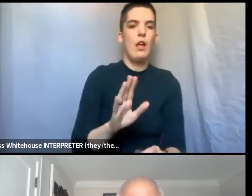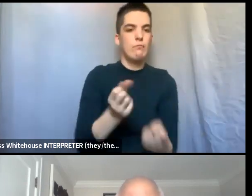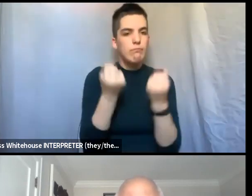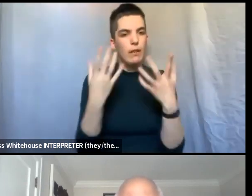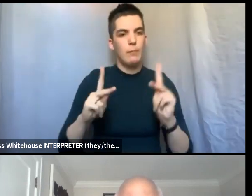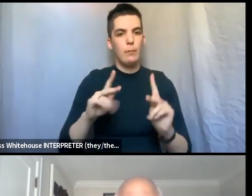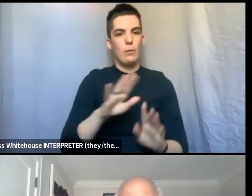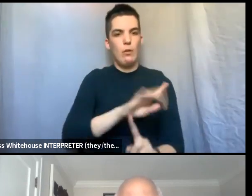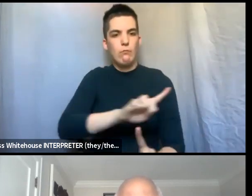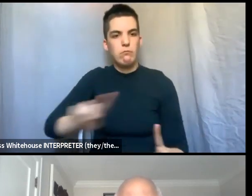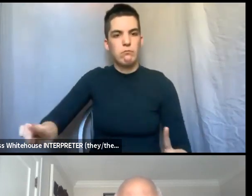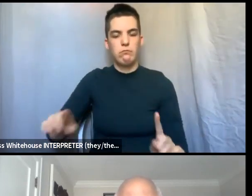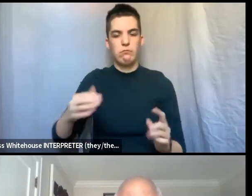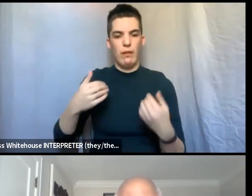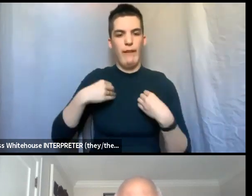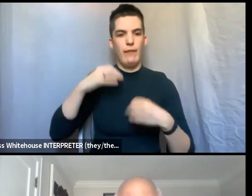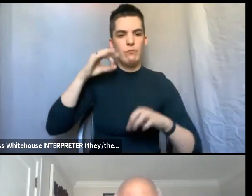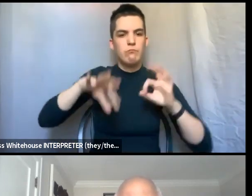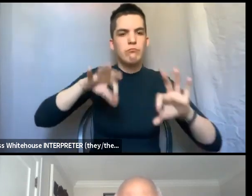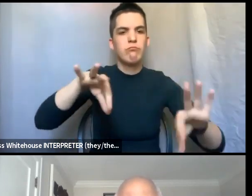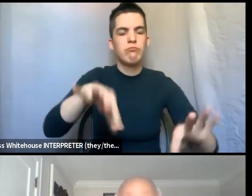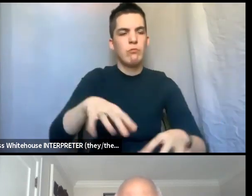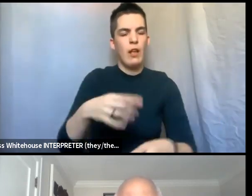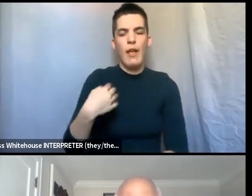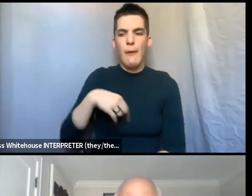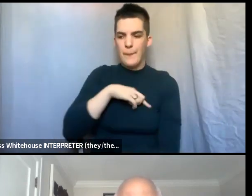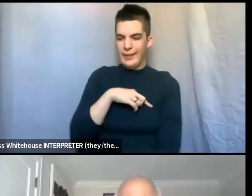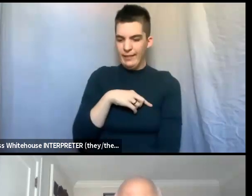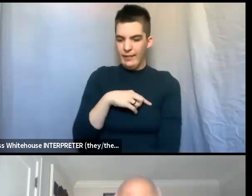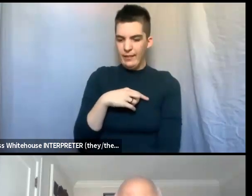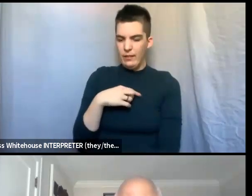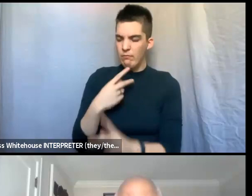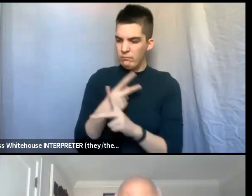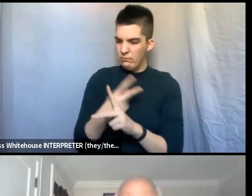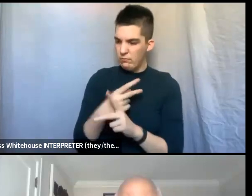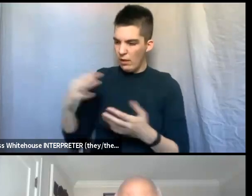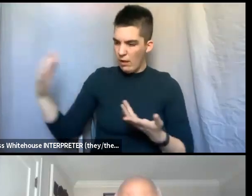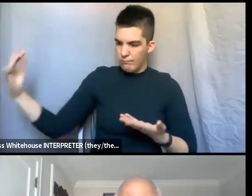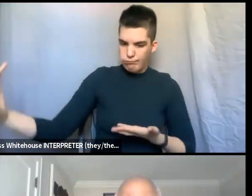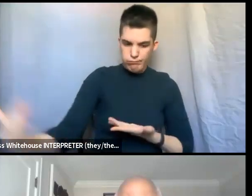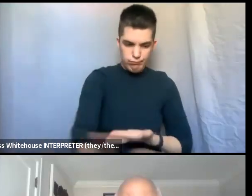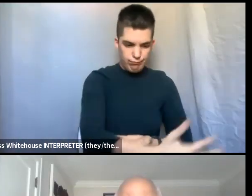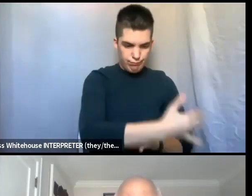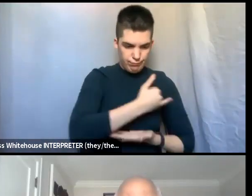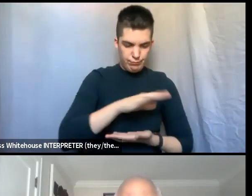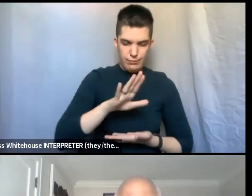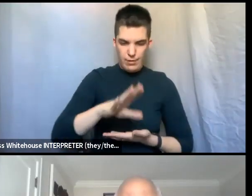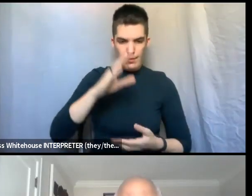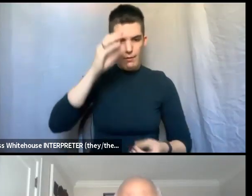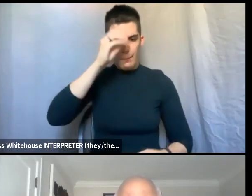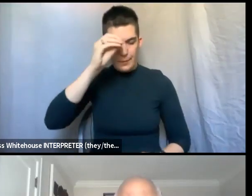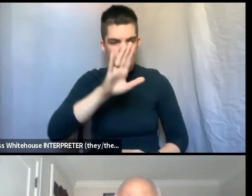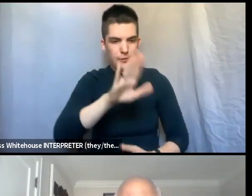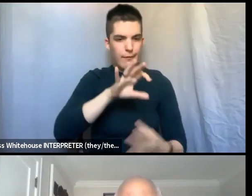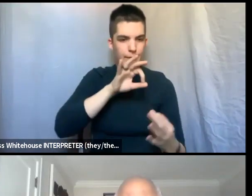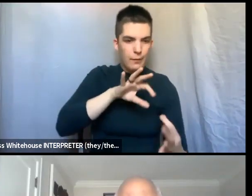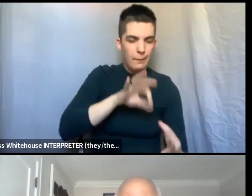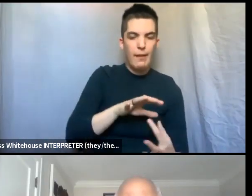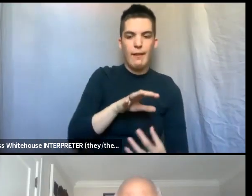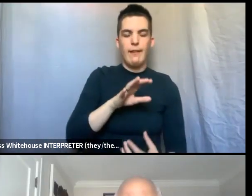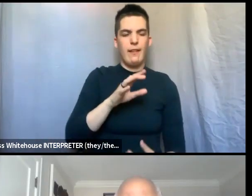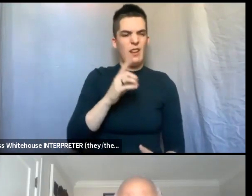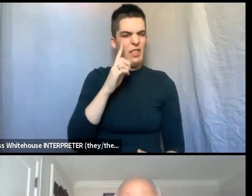to listen to what everyone was saying and then gather a bunch of people in that first lab. And I think, Ernie, you were in that first lab, if I'm not